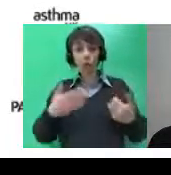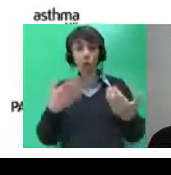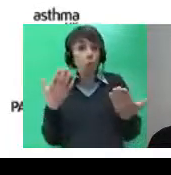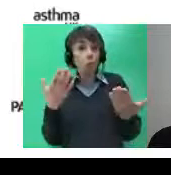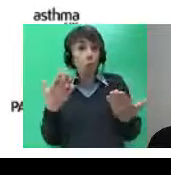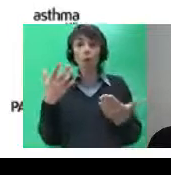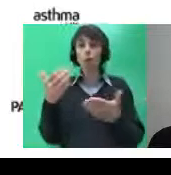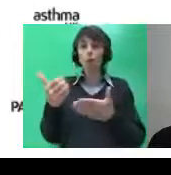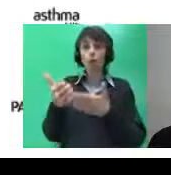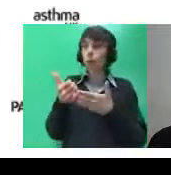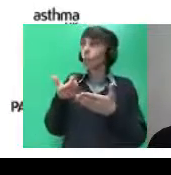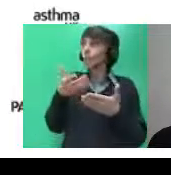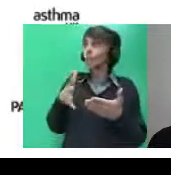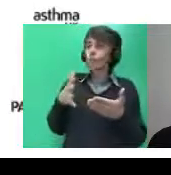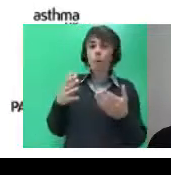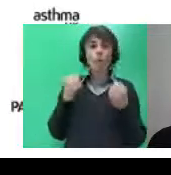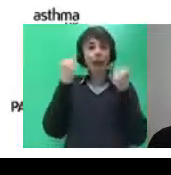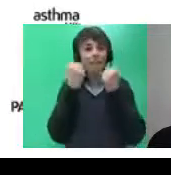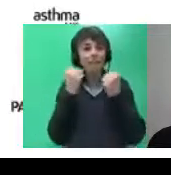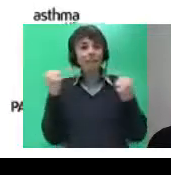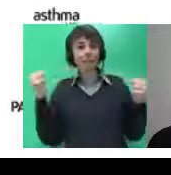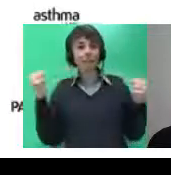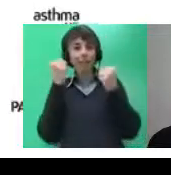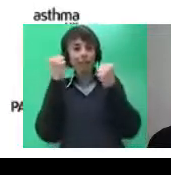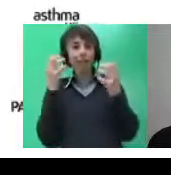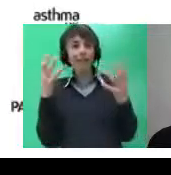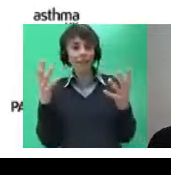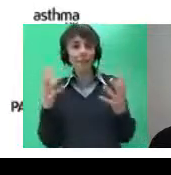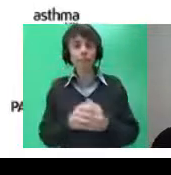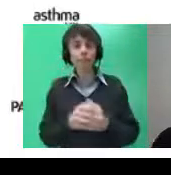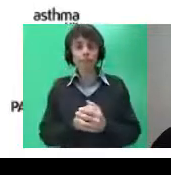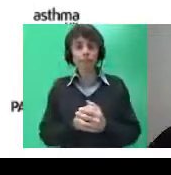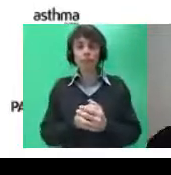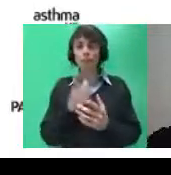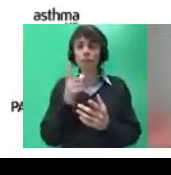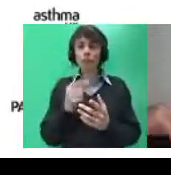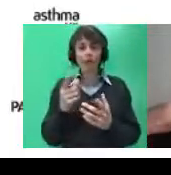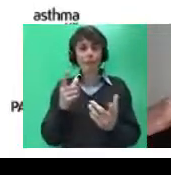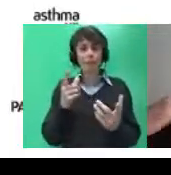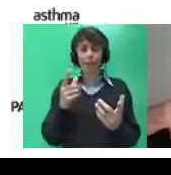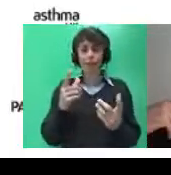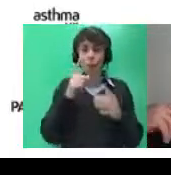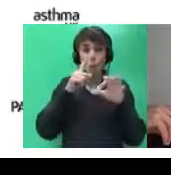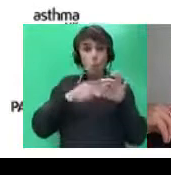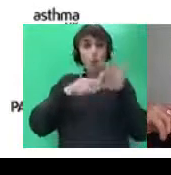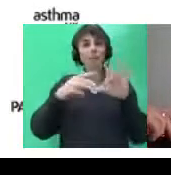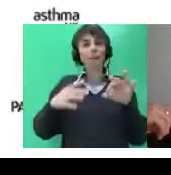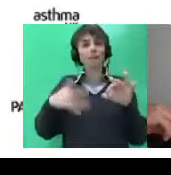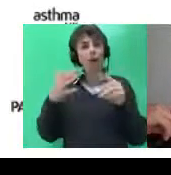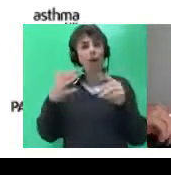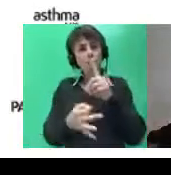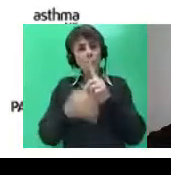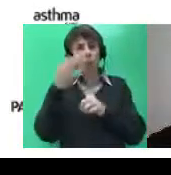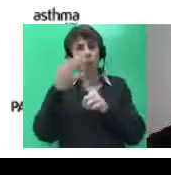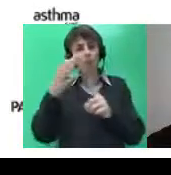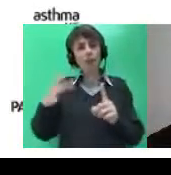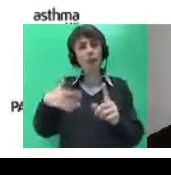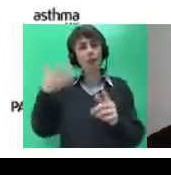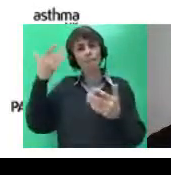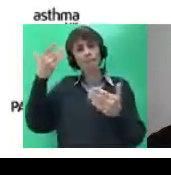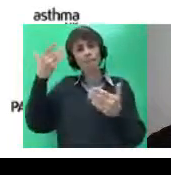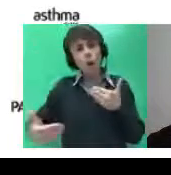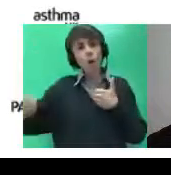someone's life, their ability to function well as they get older, helping them to live well as long as possible, and even